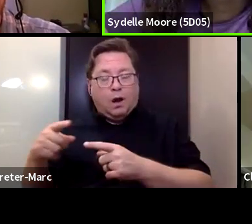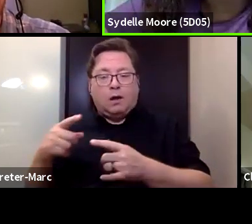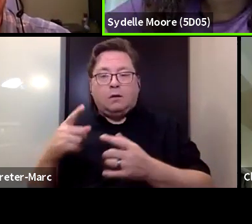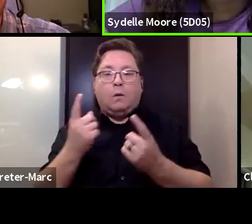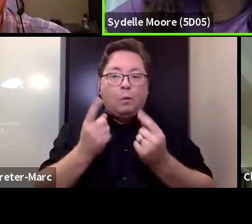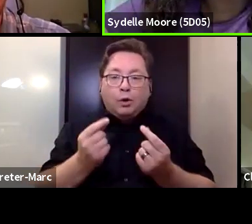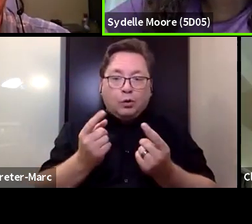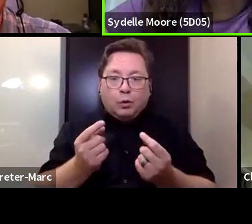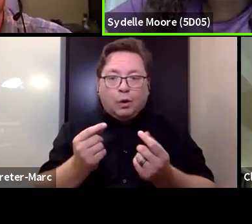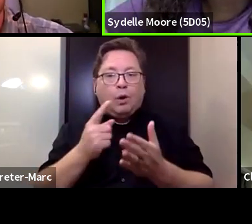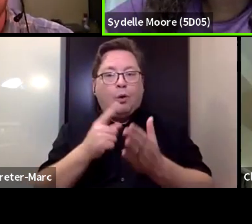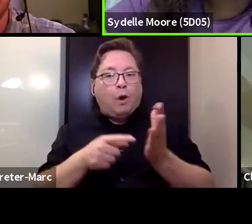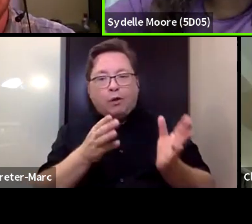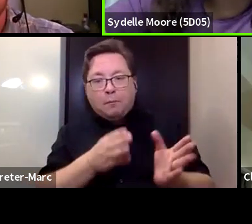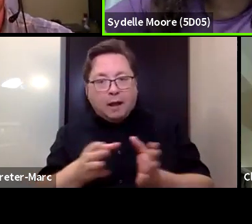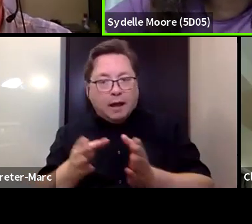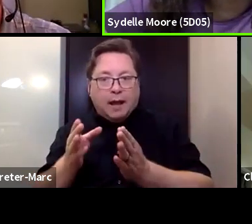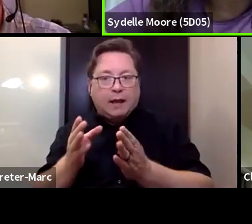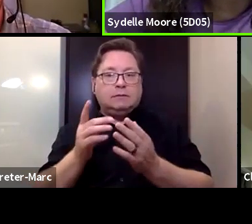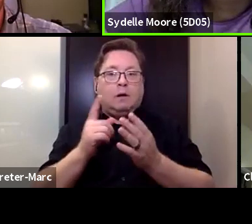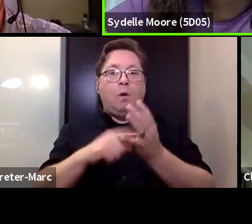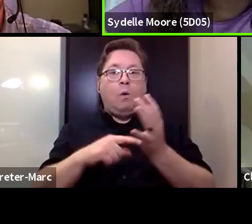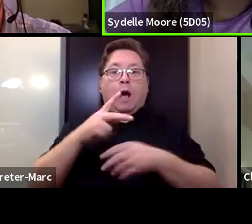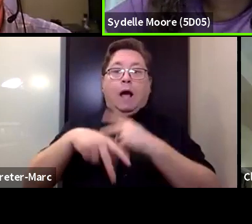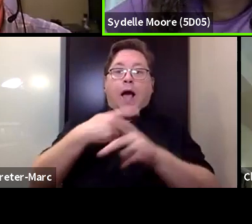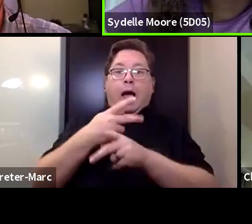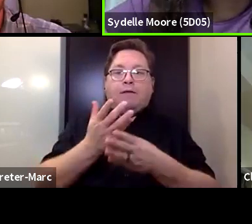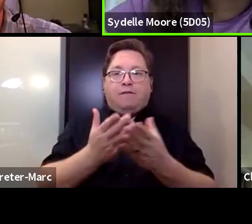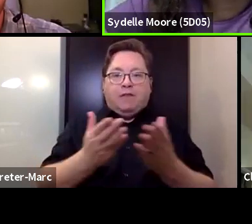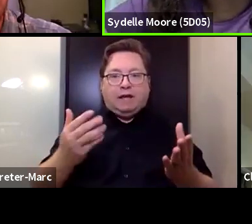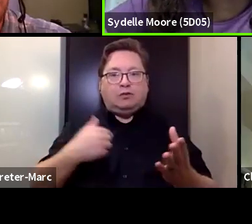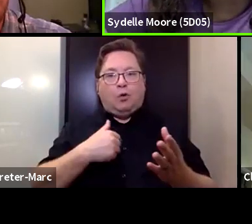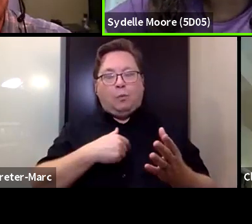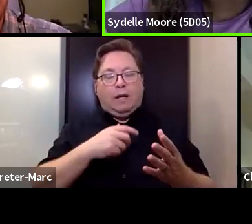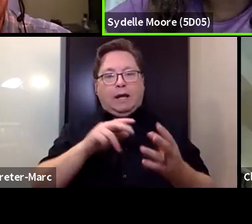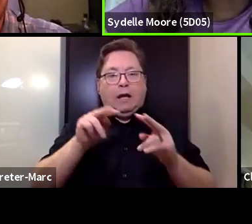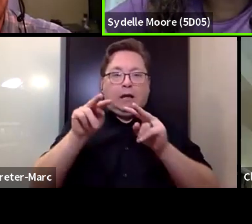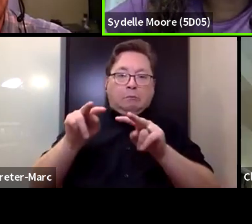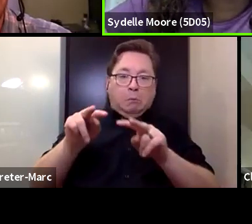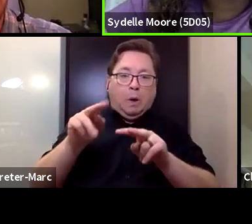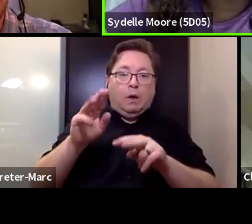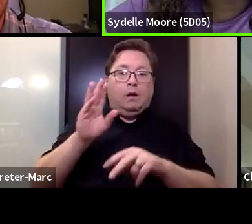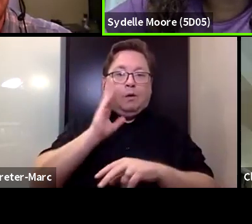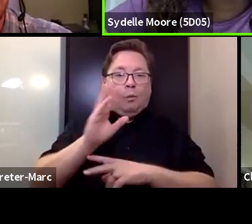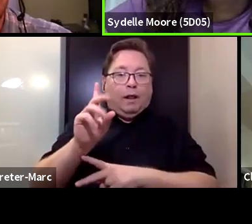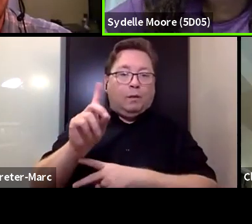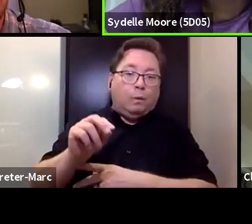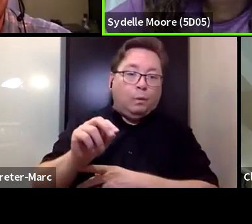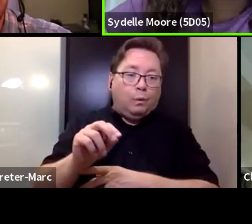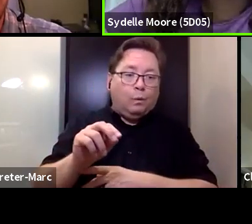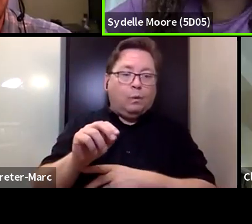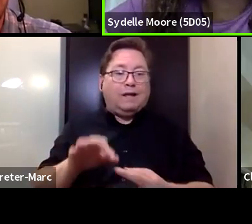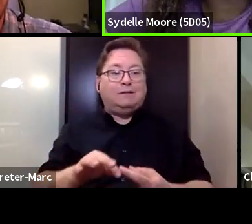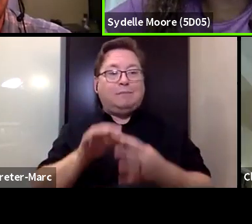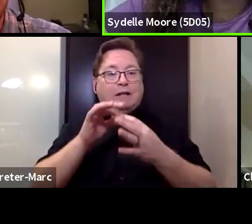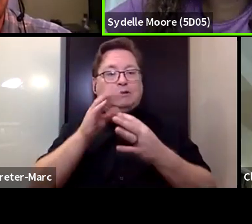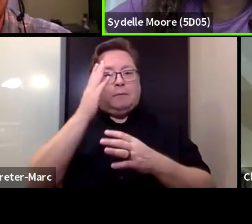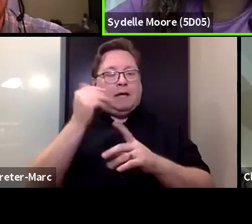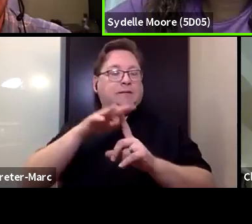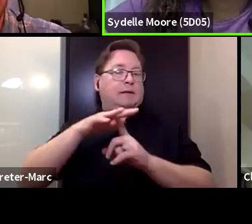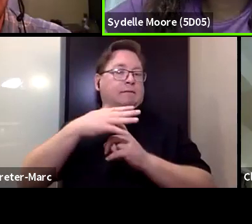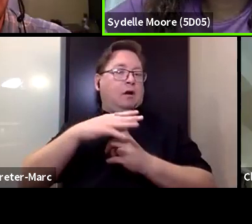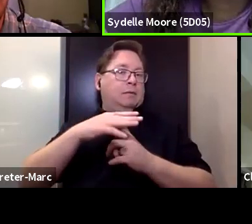are the plans? What kinds of things are we looking to do? Especially given that the environment has changed so